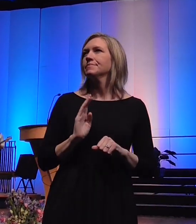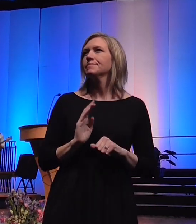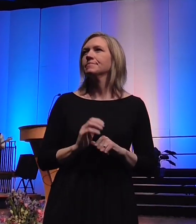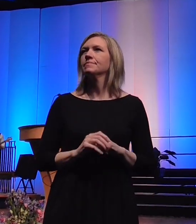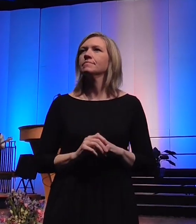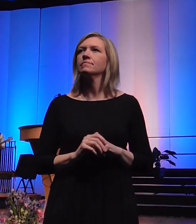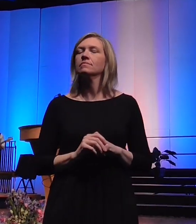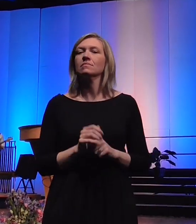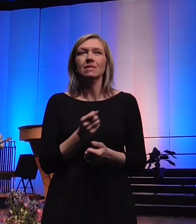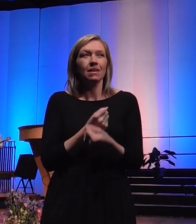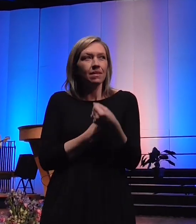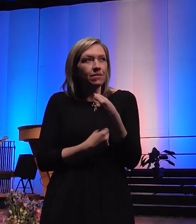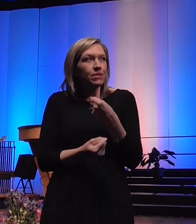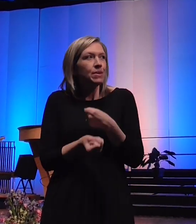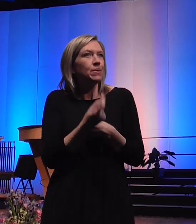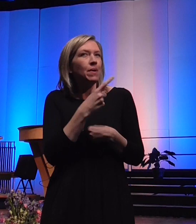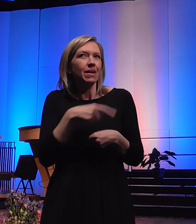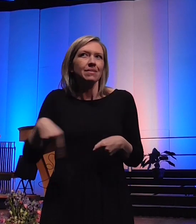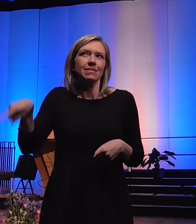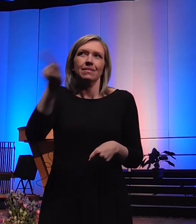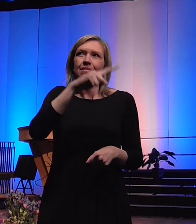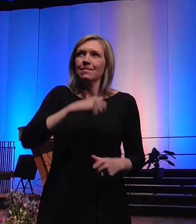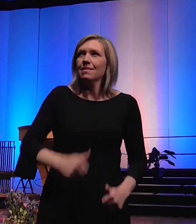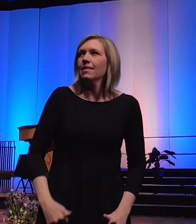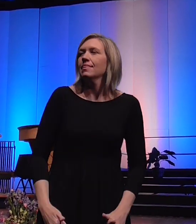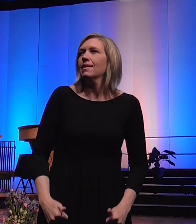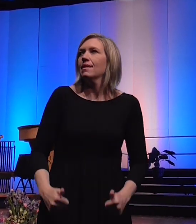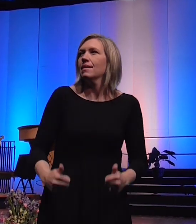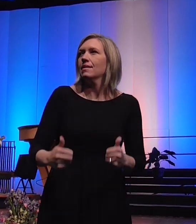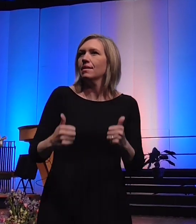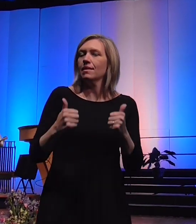divine. Everyone is